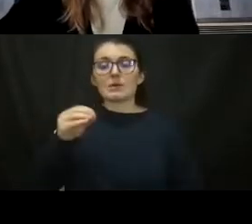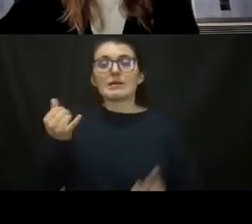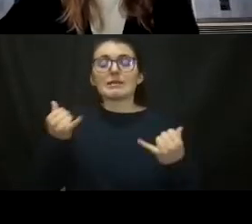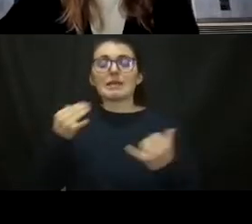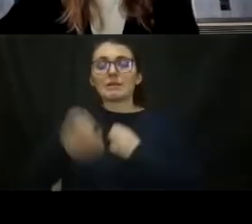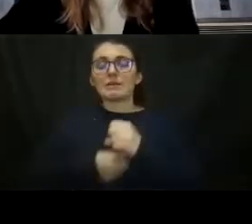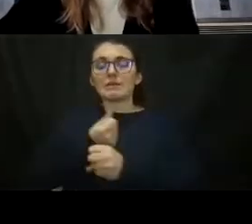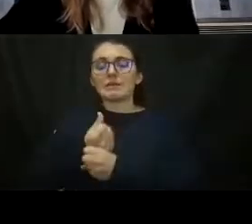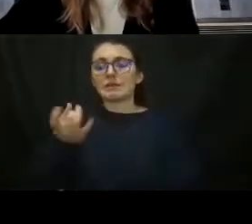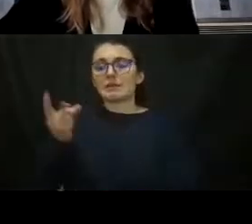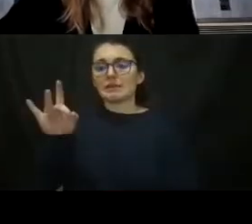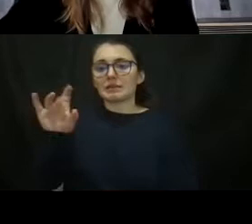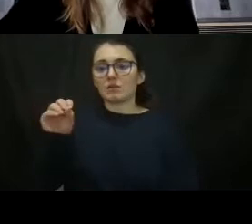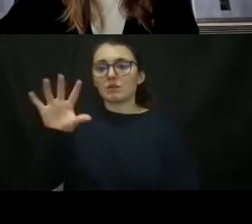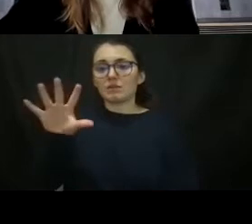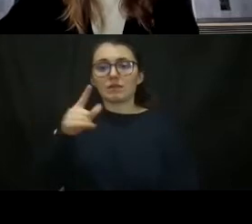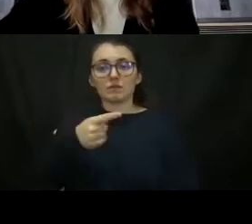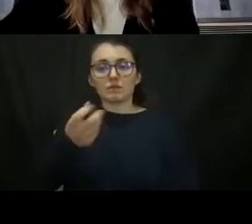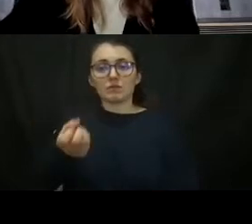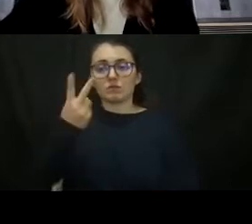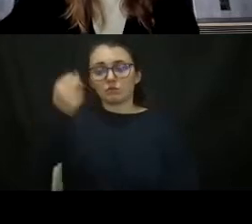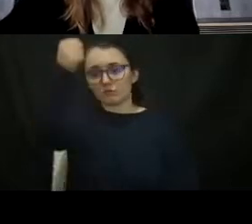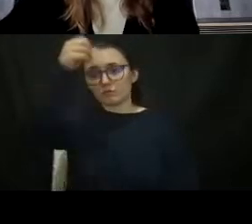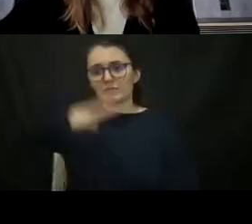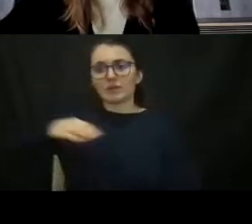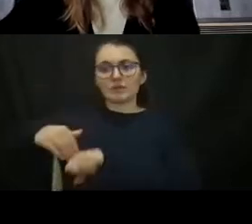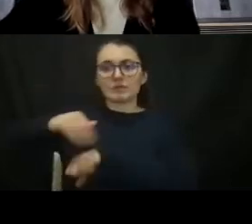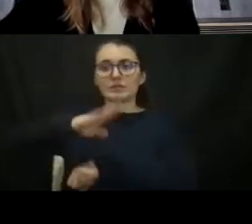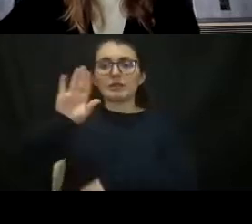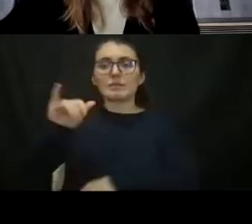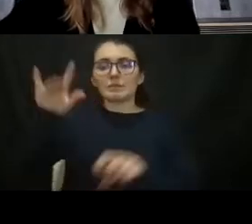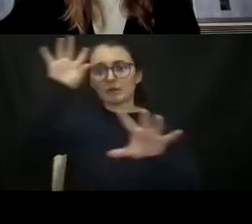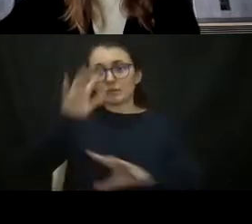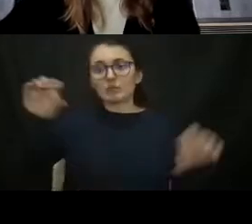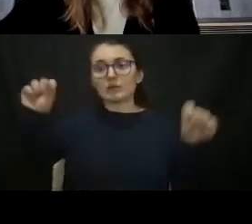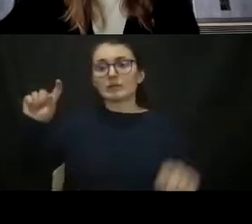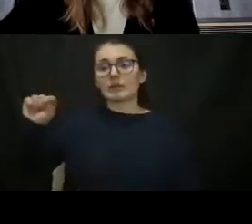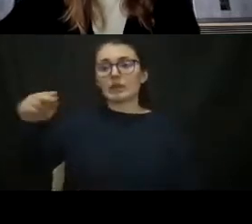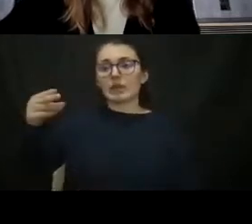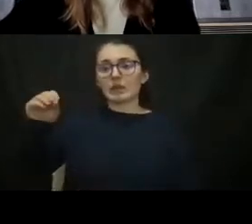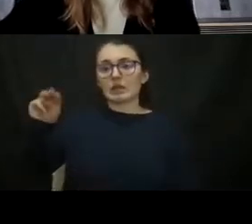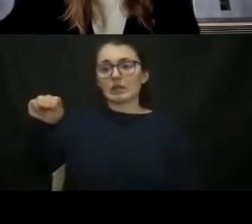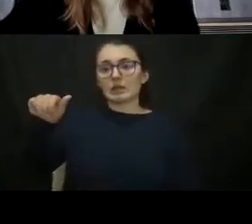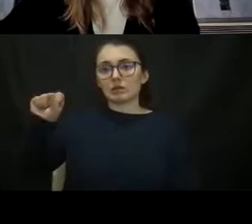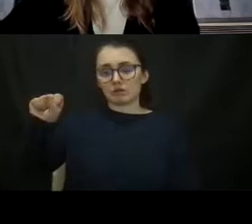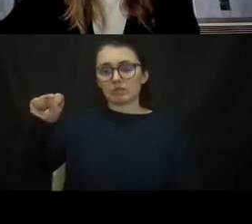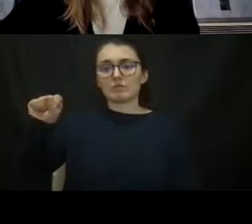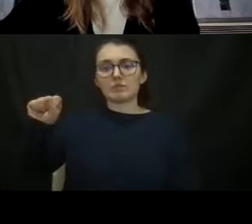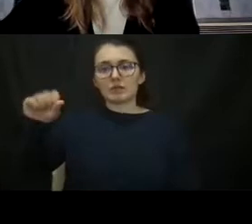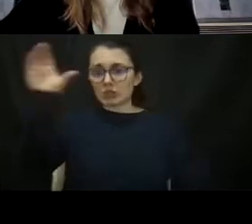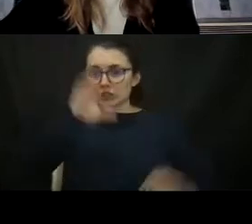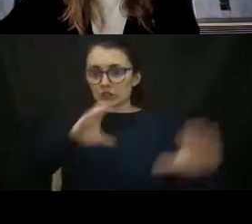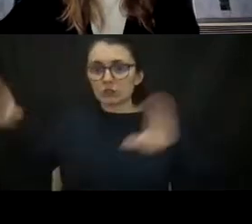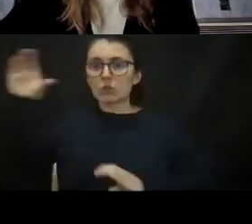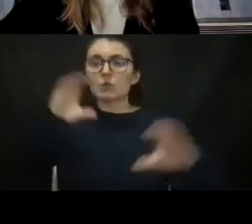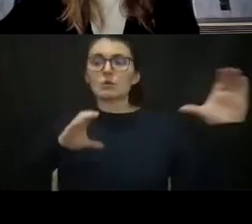1805. And these 2 gentlemen were sent by Thomas Jefferson to lead a Corps of Discovery mission and explore Oregon